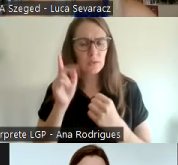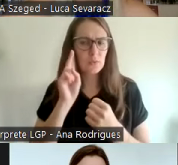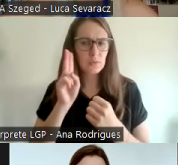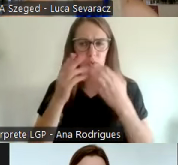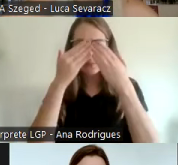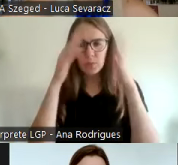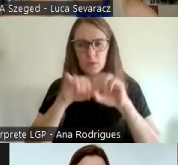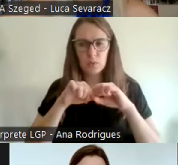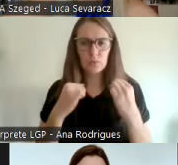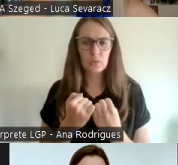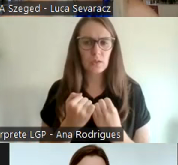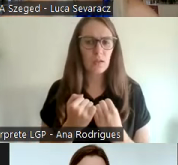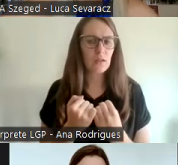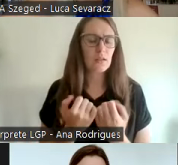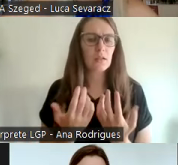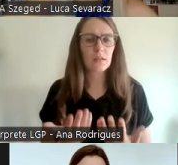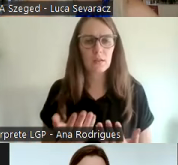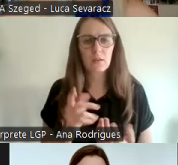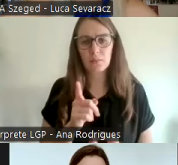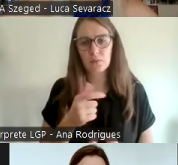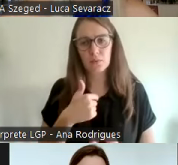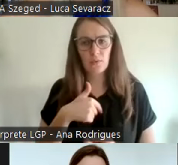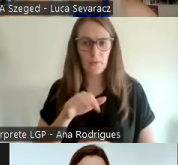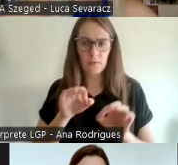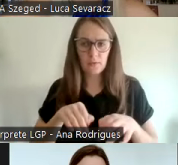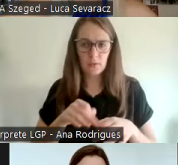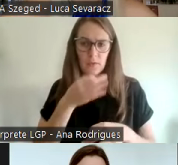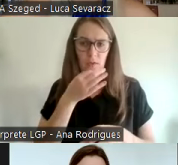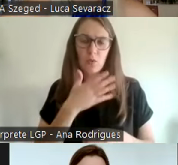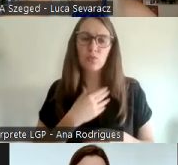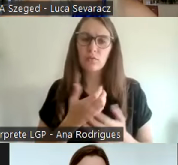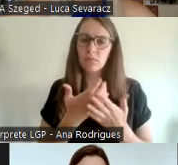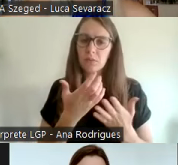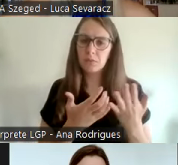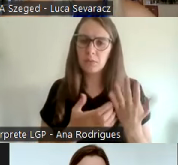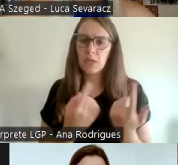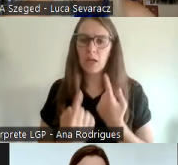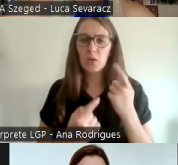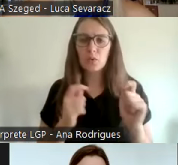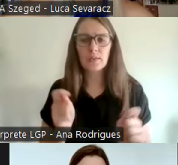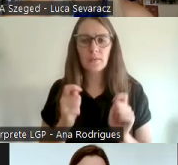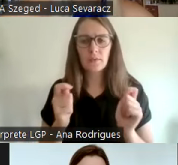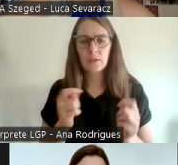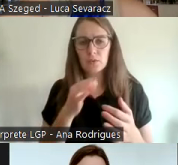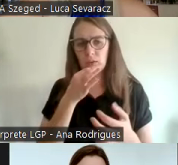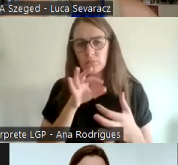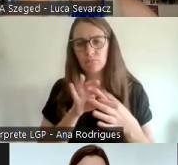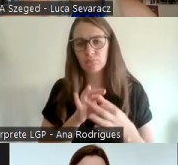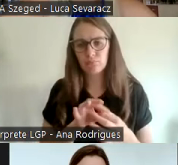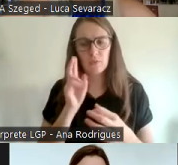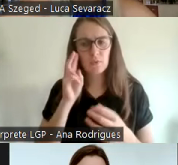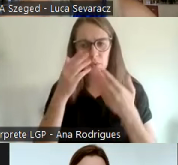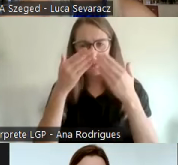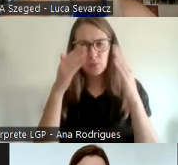societies. Throughout my presentation, I focused on highlighting events that pay tribute to democratic values. As